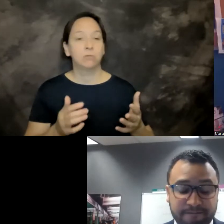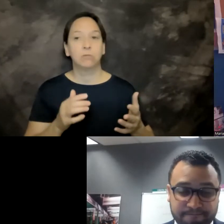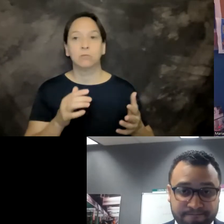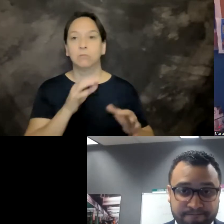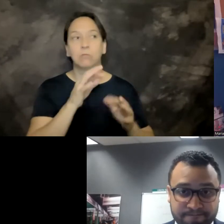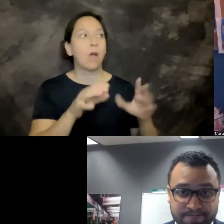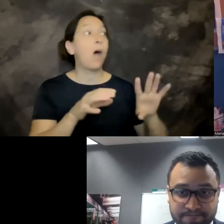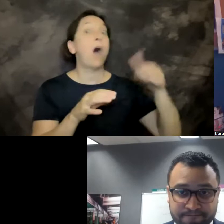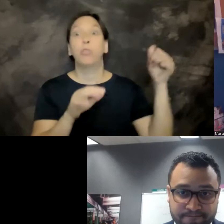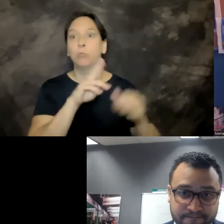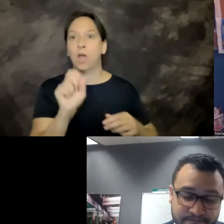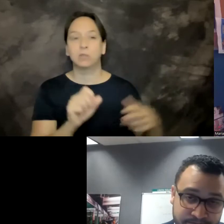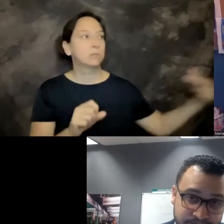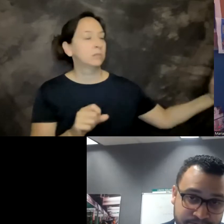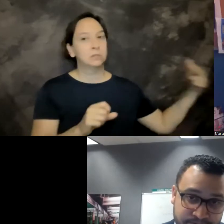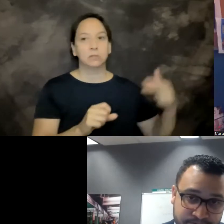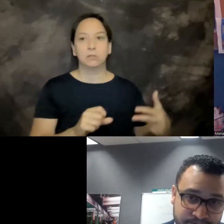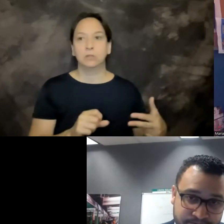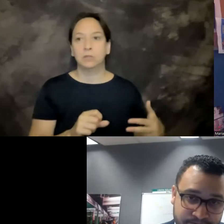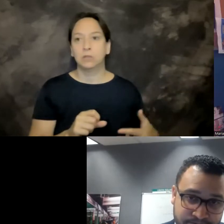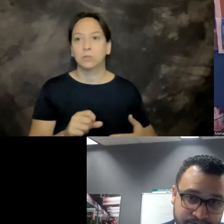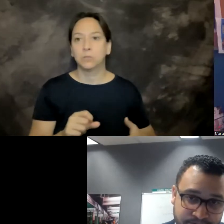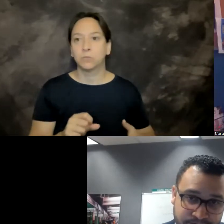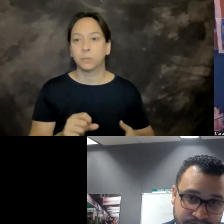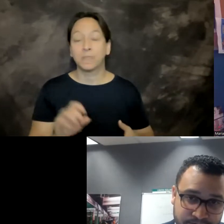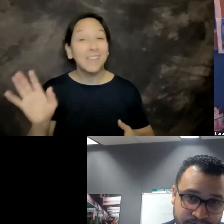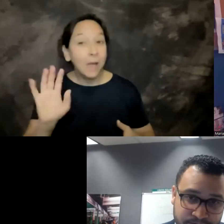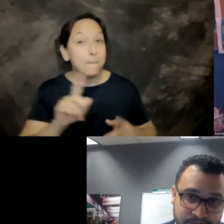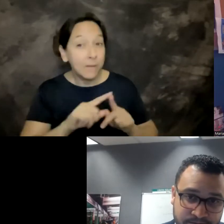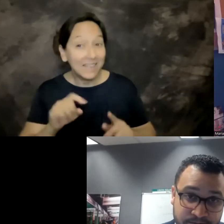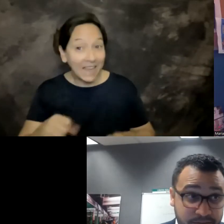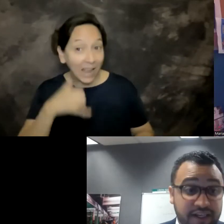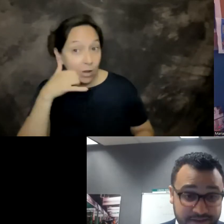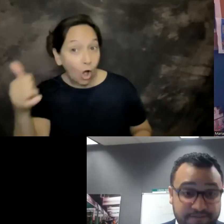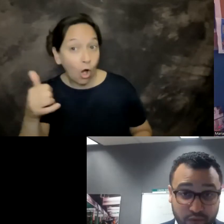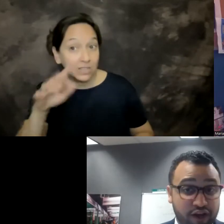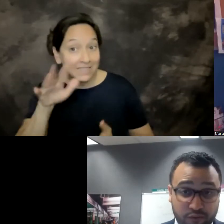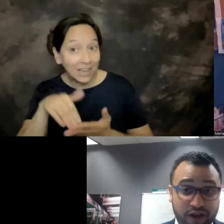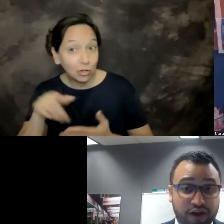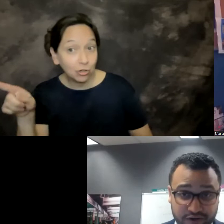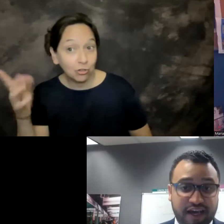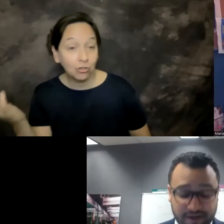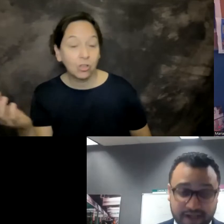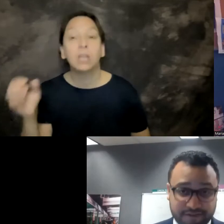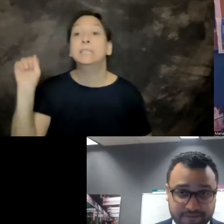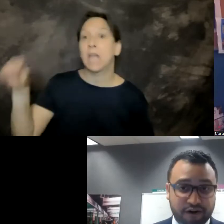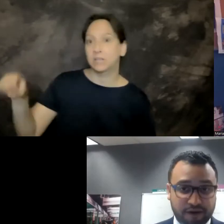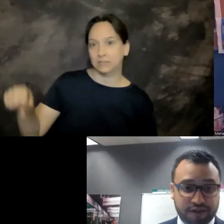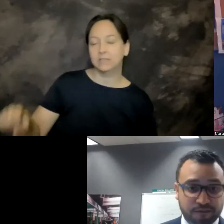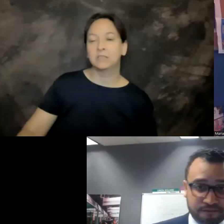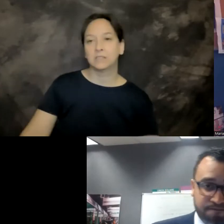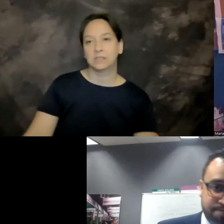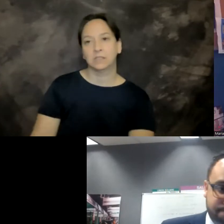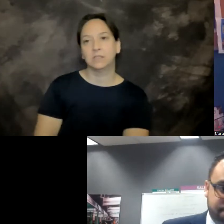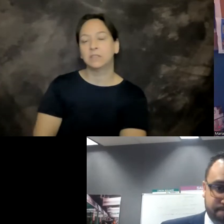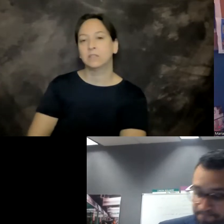area. Is this also an opportunity for me to potentially call the call center? Yes, we encourage that. Yes. Okay,